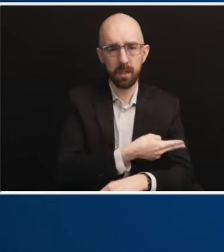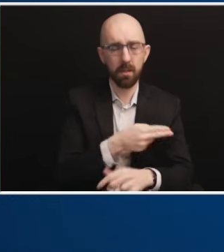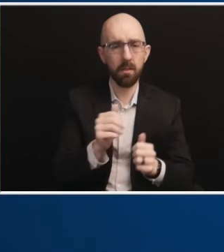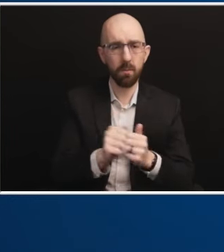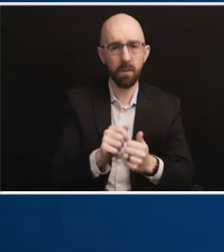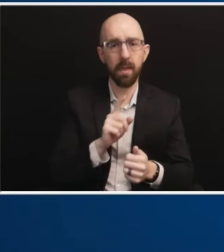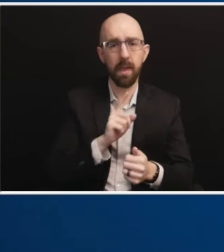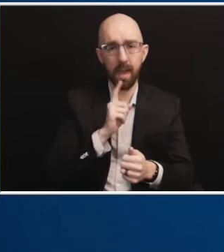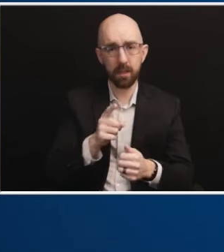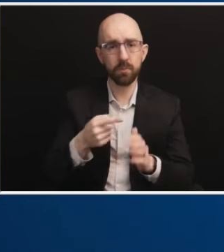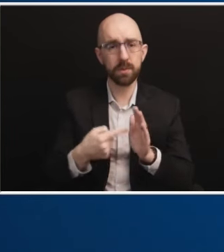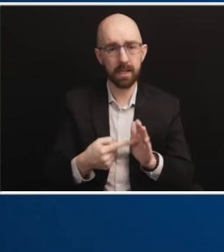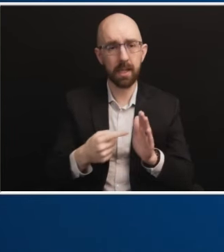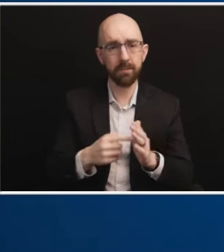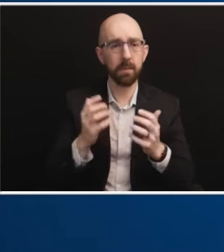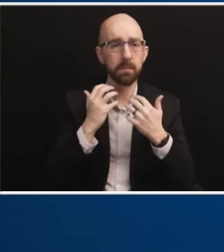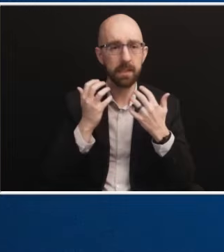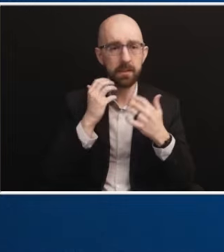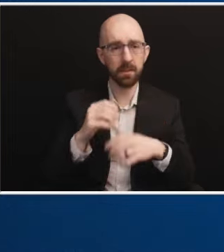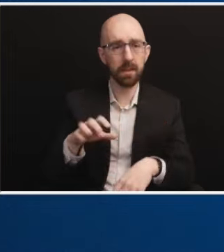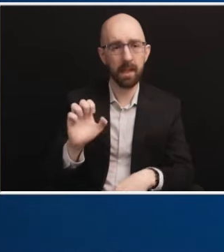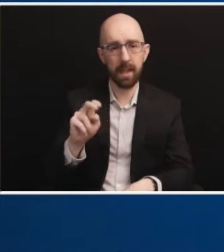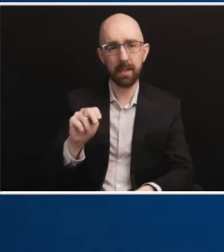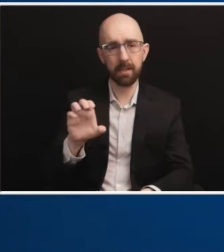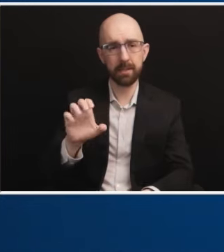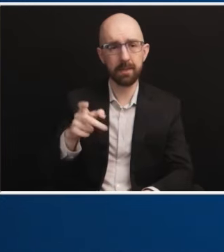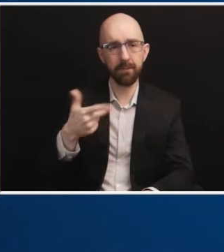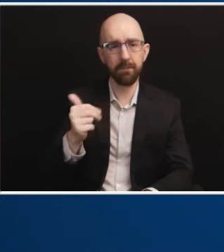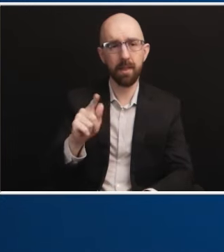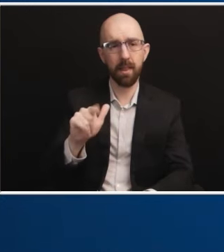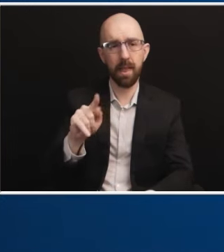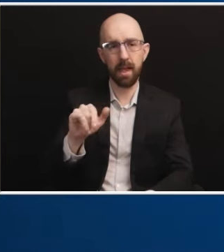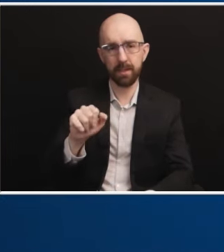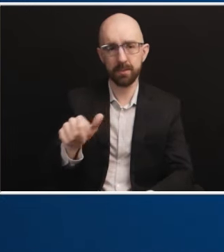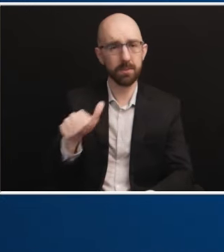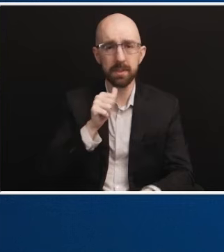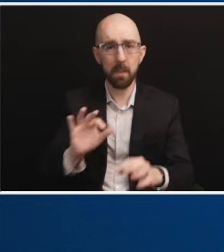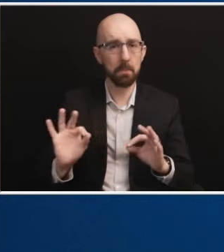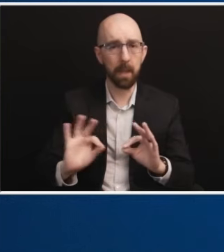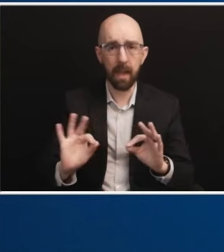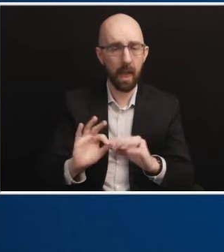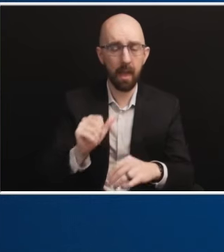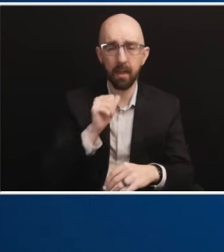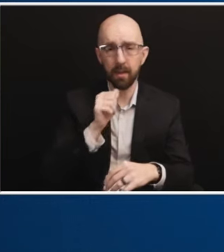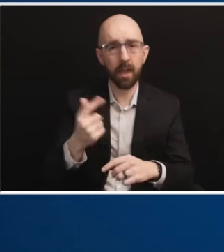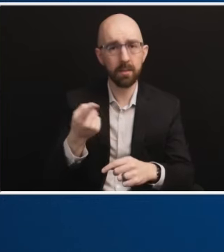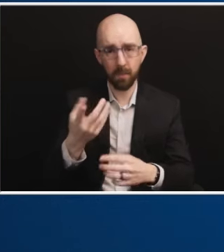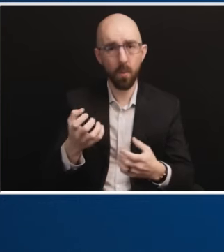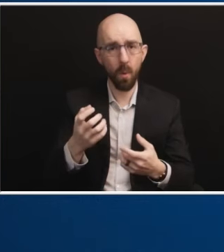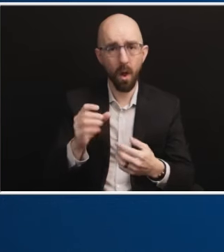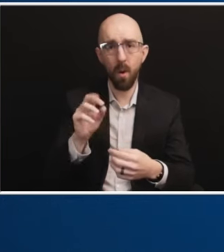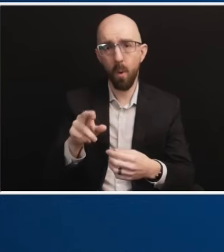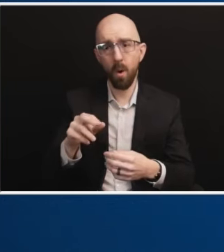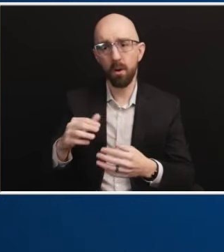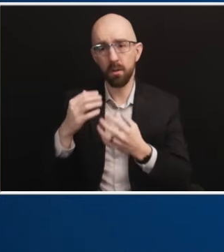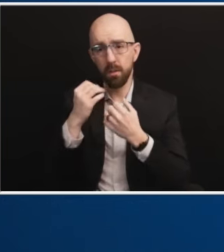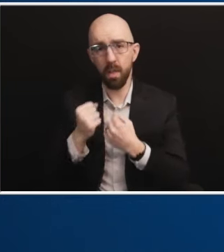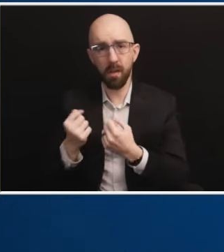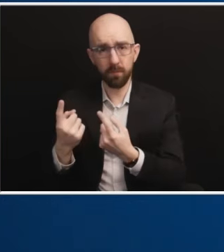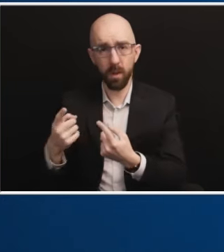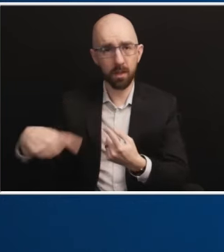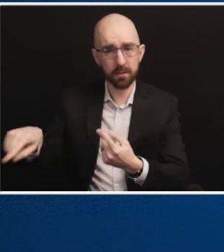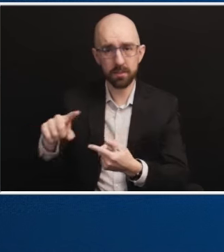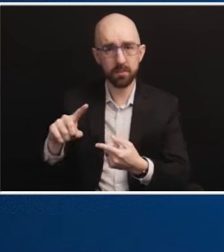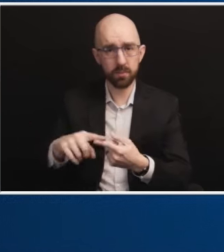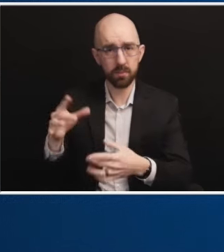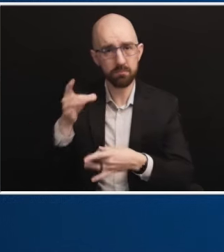of measles encephalitis. So this is not a benign disease. This is not something that you want, nor do you want your loved ones, especially your